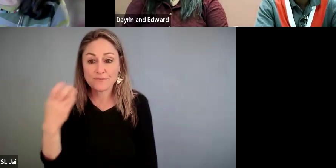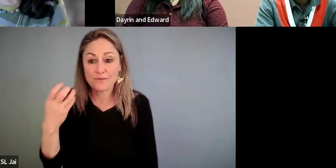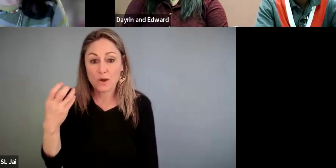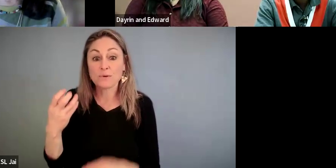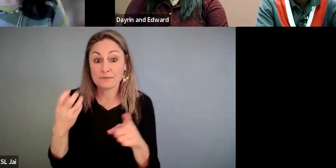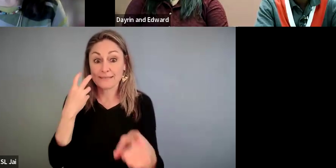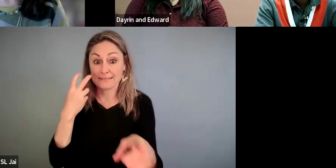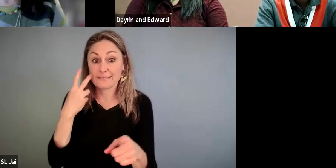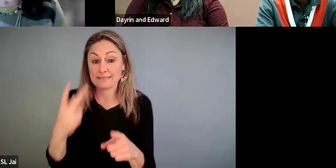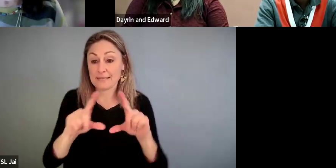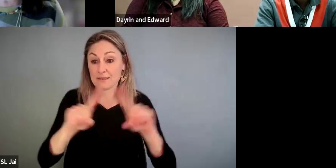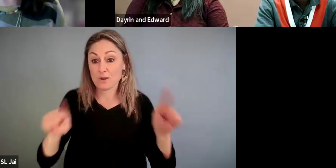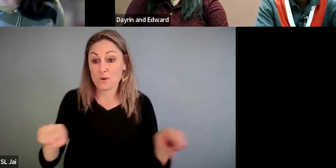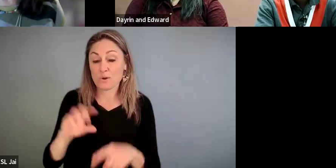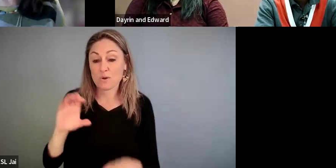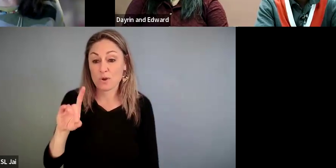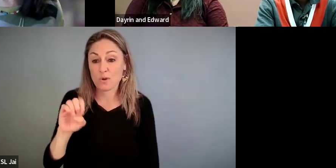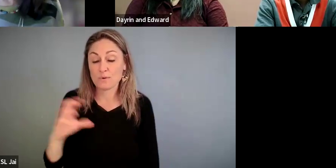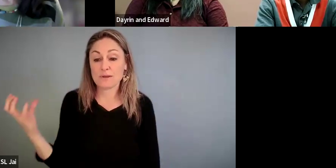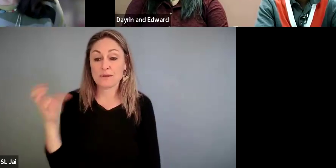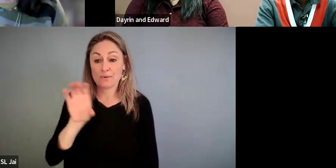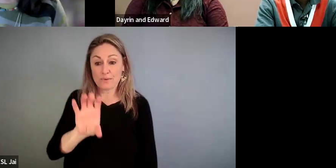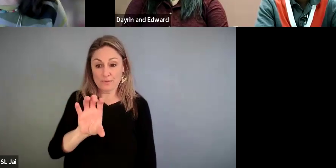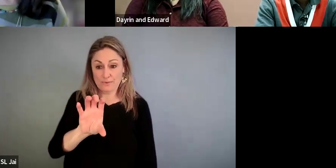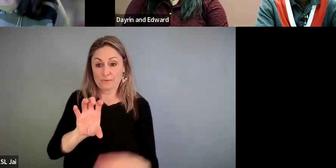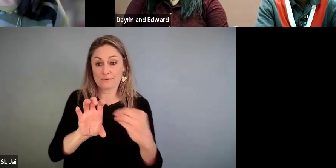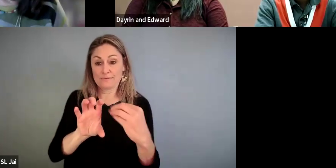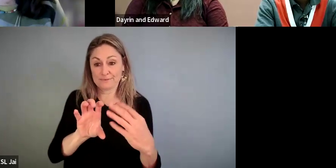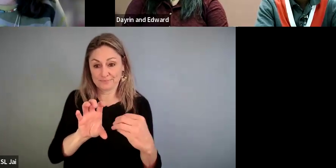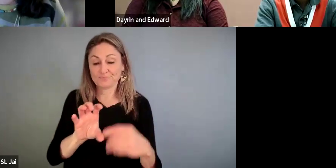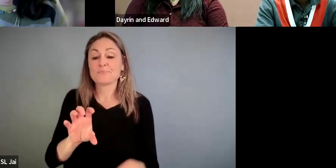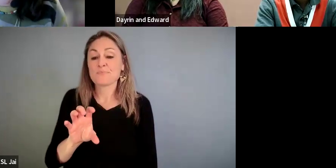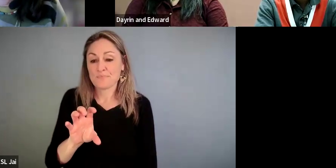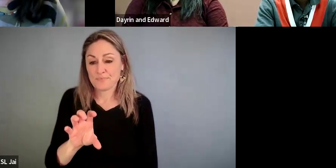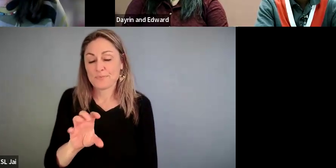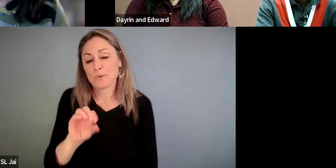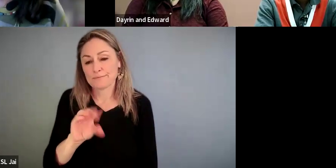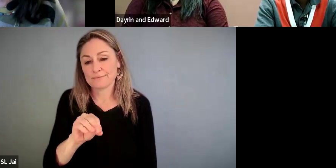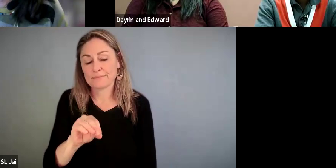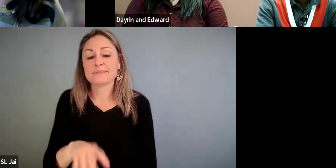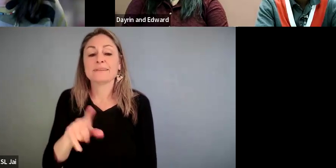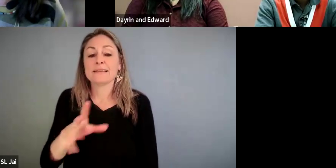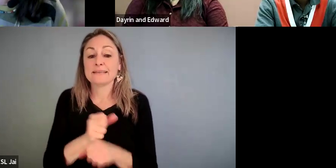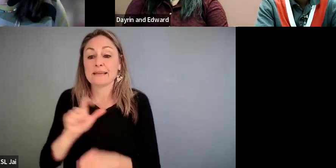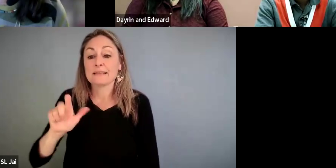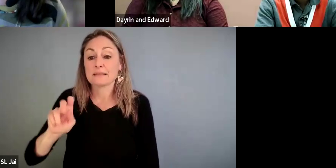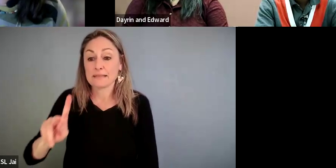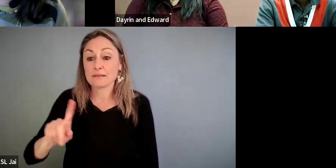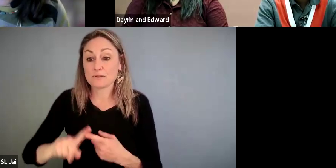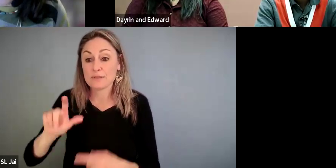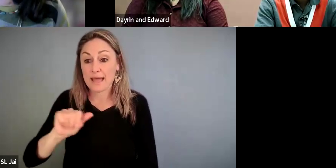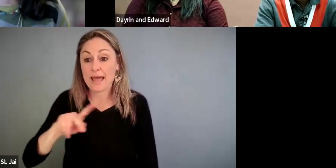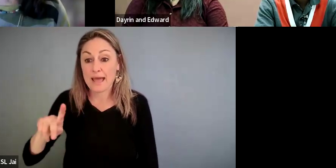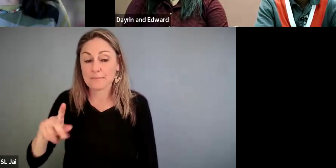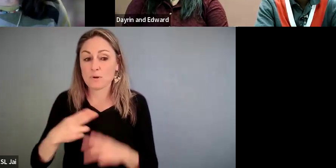this code, and you'll get a link to a website or an app. It's called Slido. You get the link to that app,